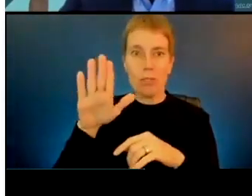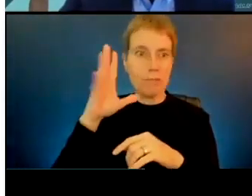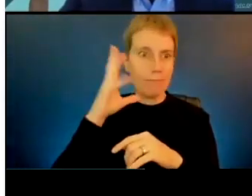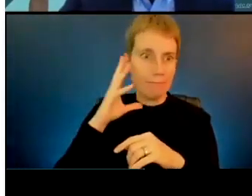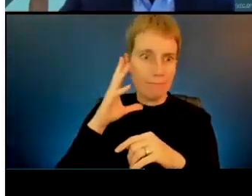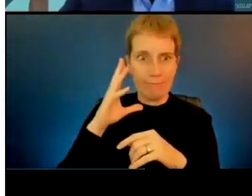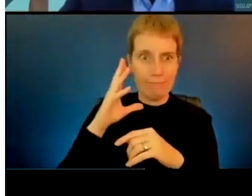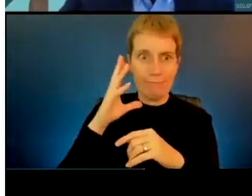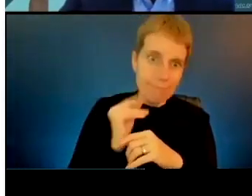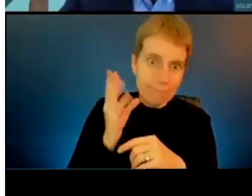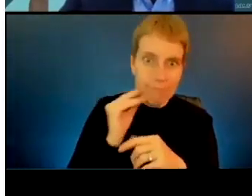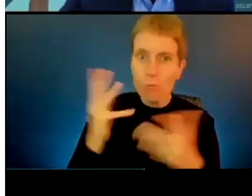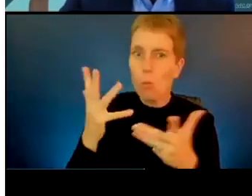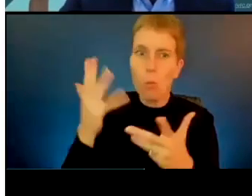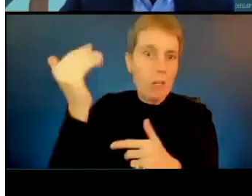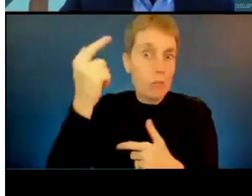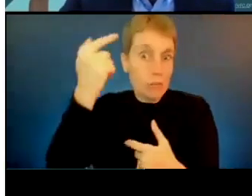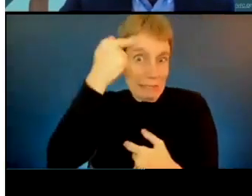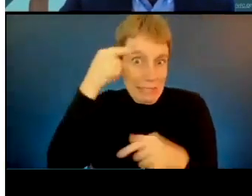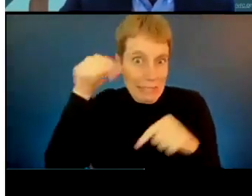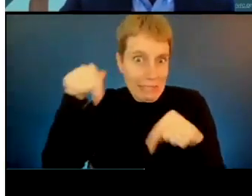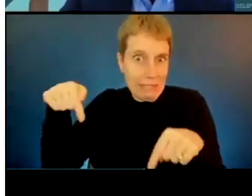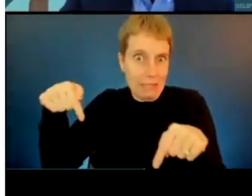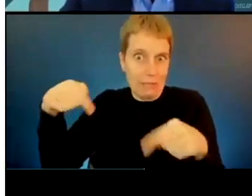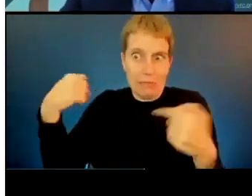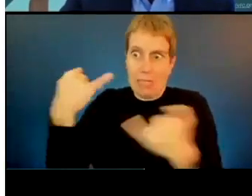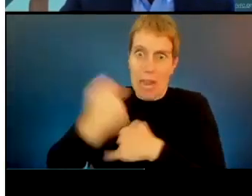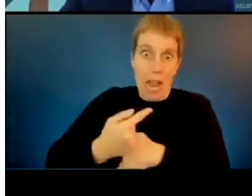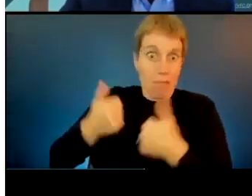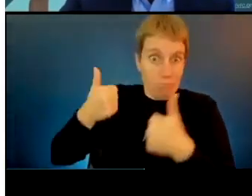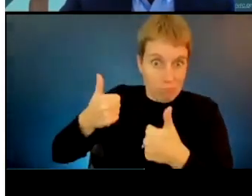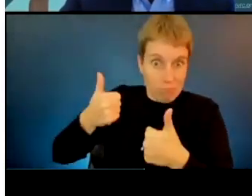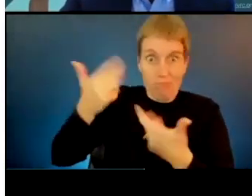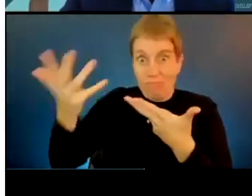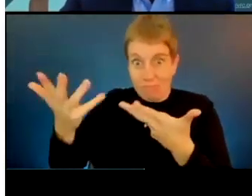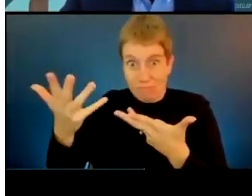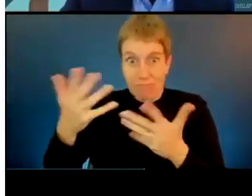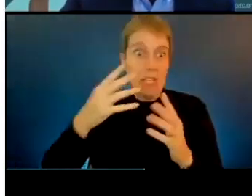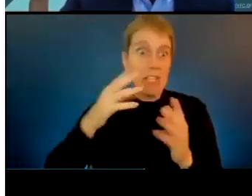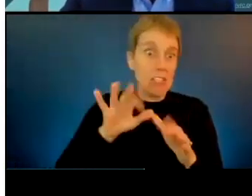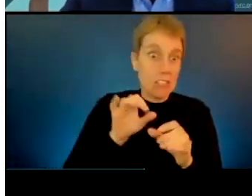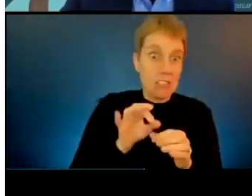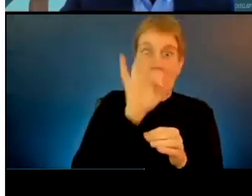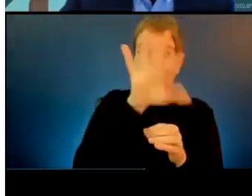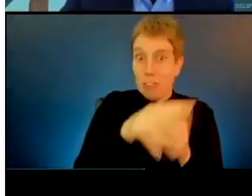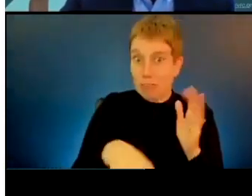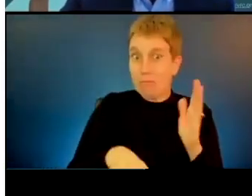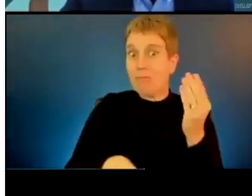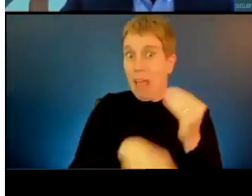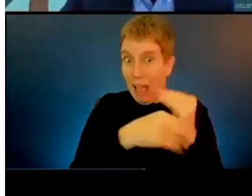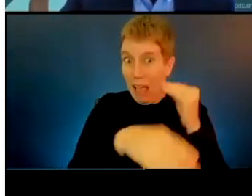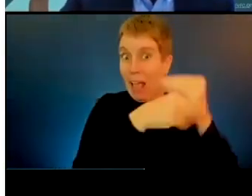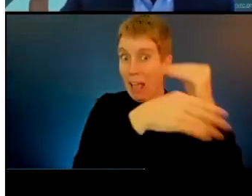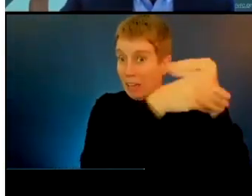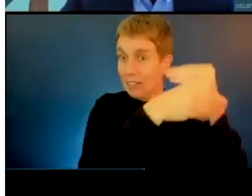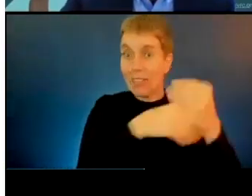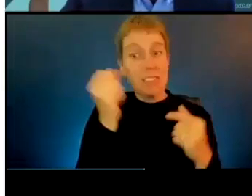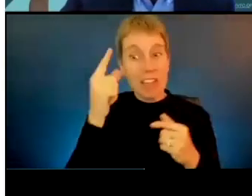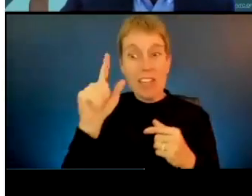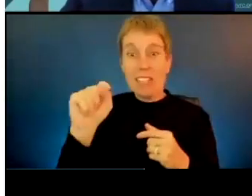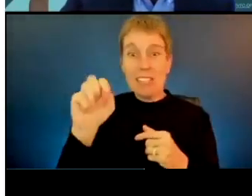us know what you think about today's national town hall, and if you have any suggestions for topics for future town halls, we'd love to hear